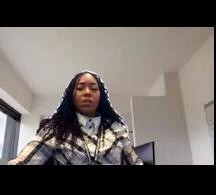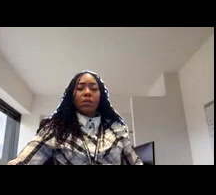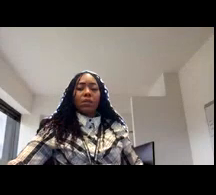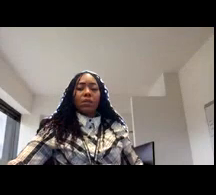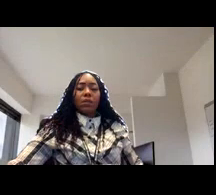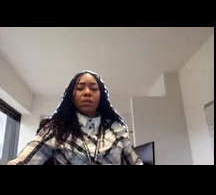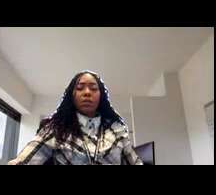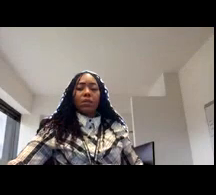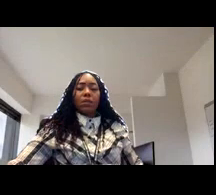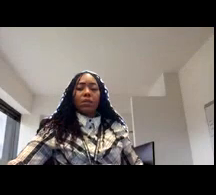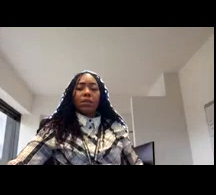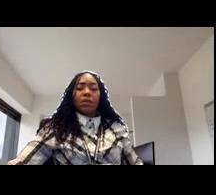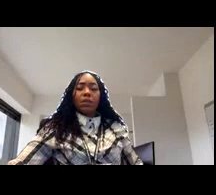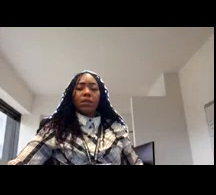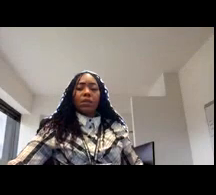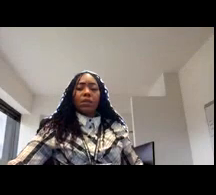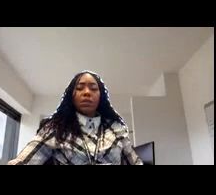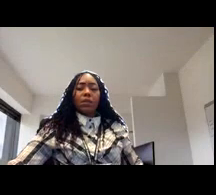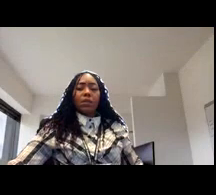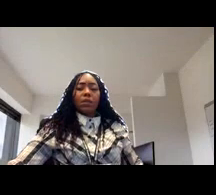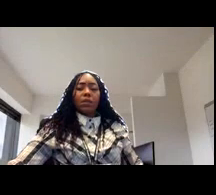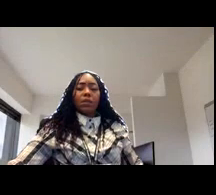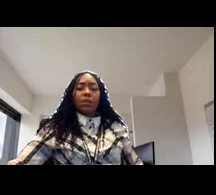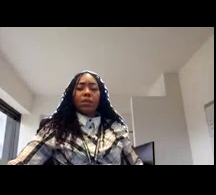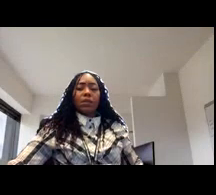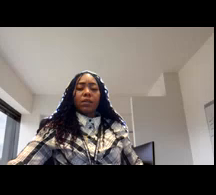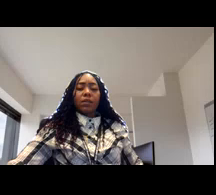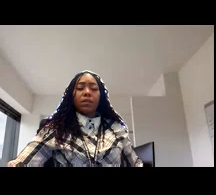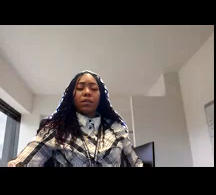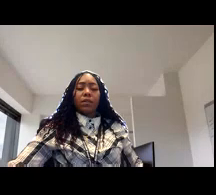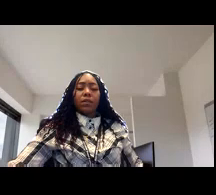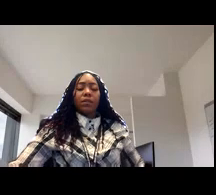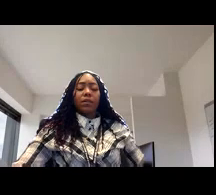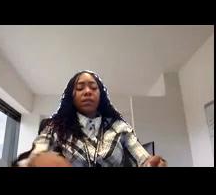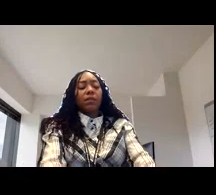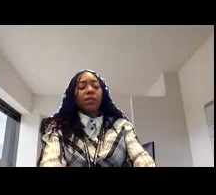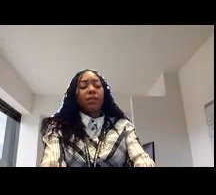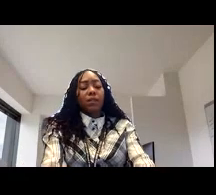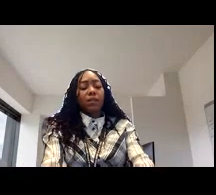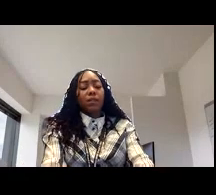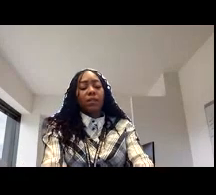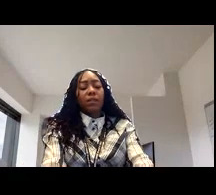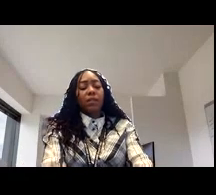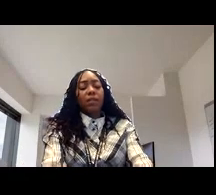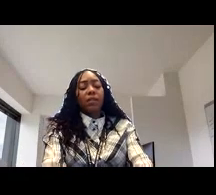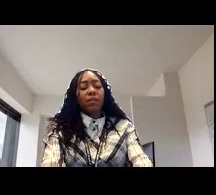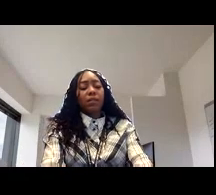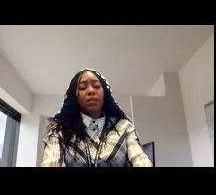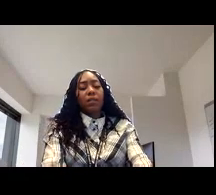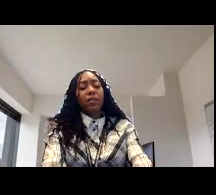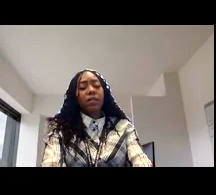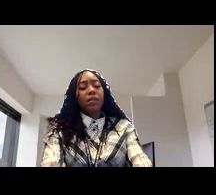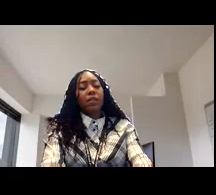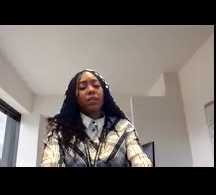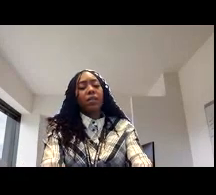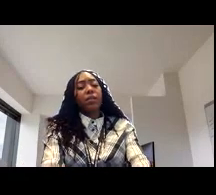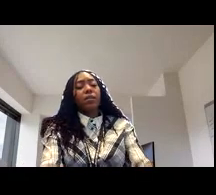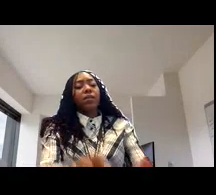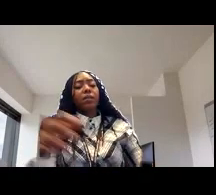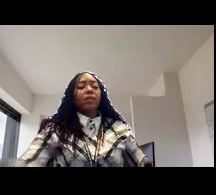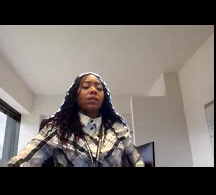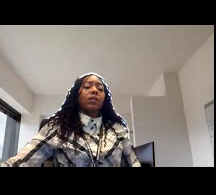harbor protections for things like APCD programs. And so I just wanted to pull out this language that was